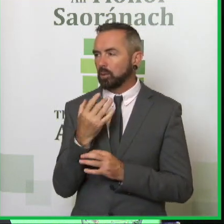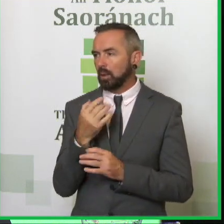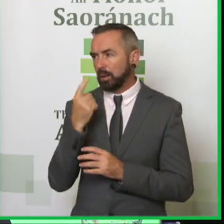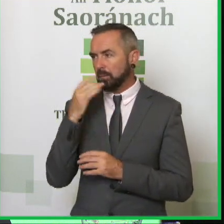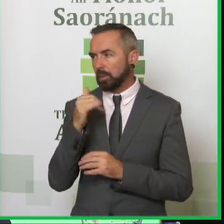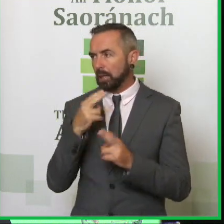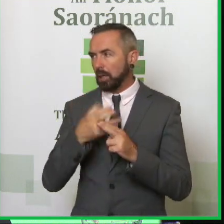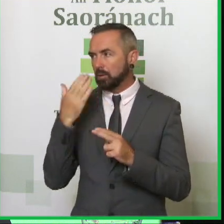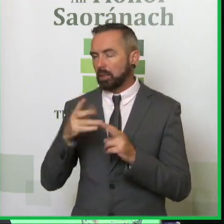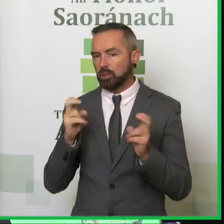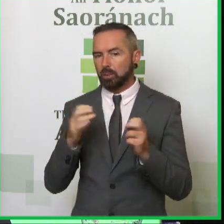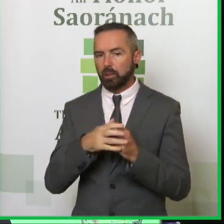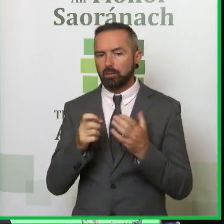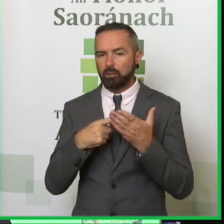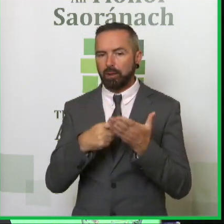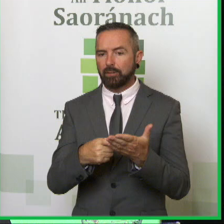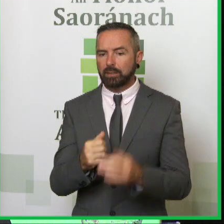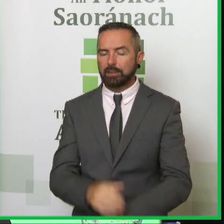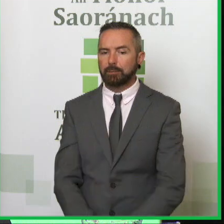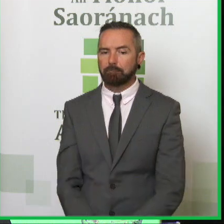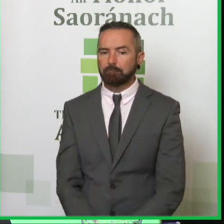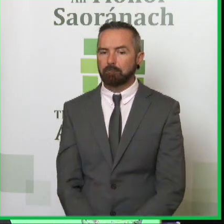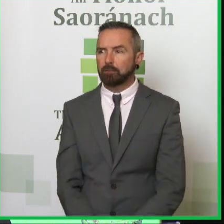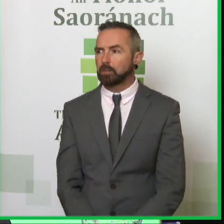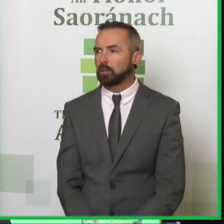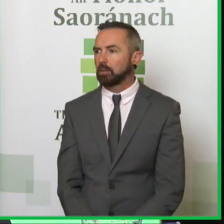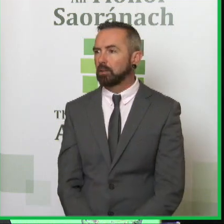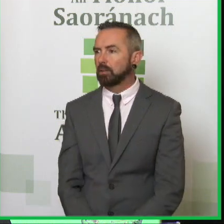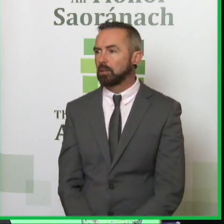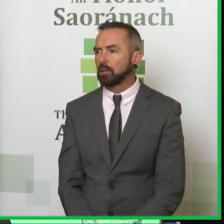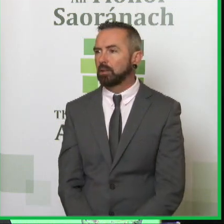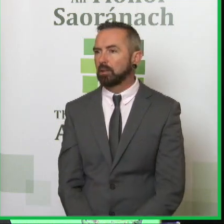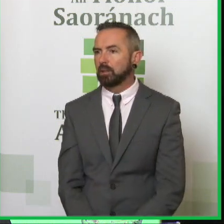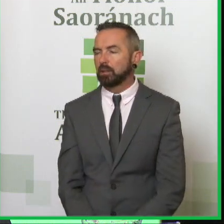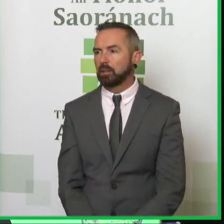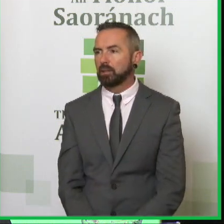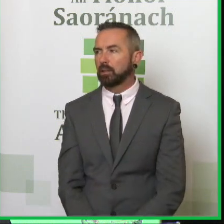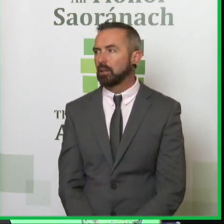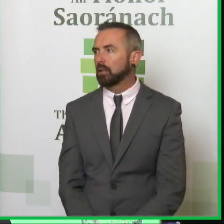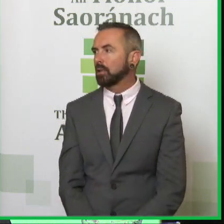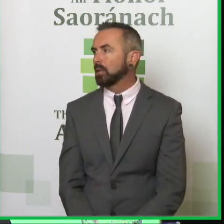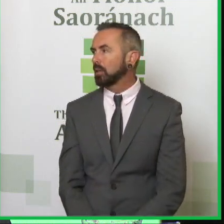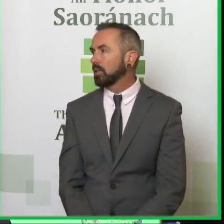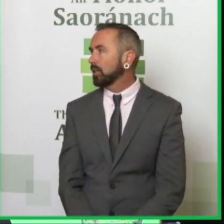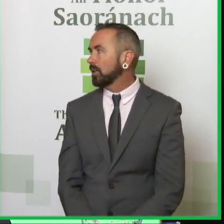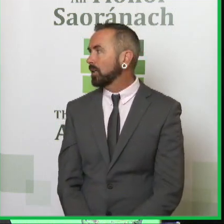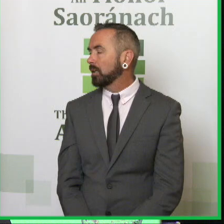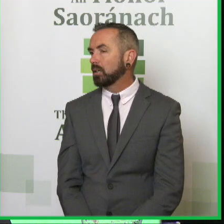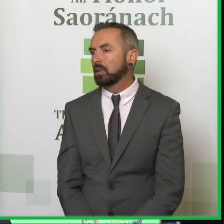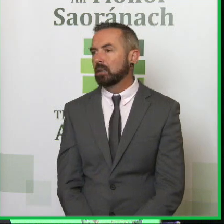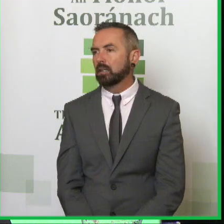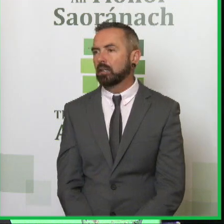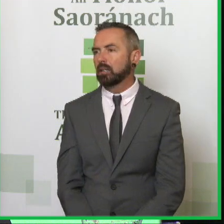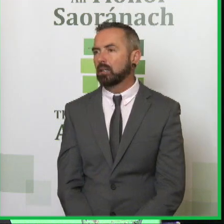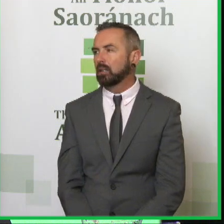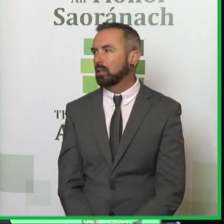reference, so we'll have to let the room judge on this one. Any other further suggestions? Okay, actually I'm going to, okay, Kerry, since you're